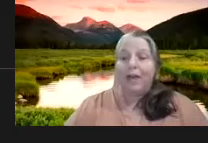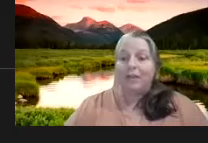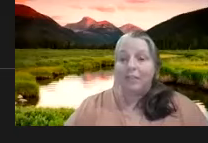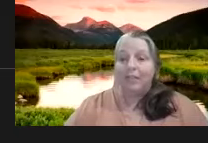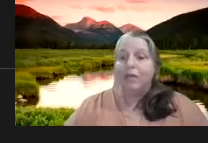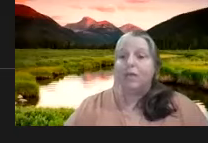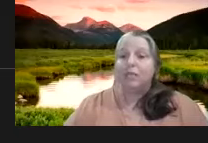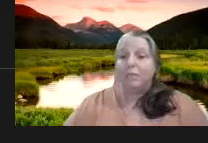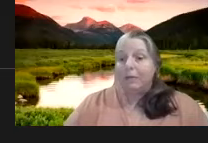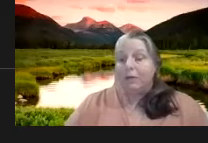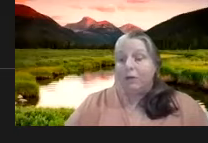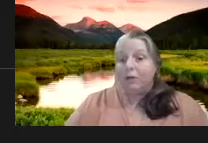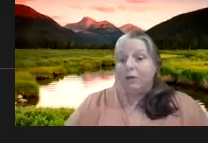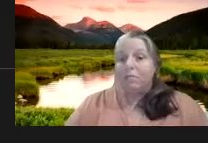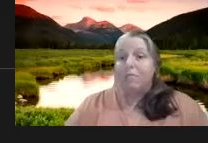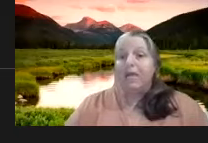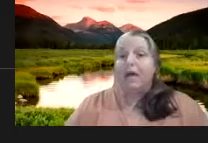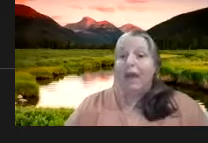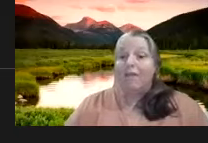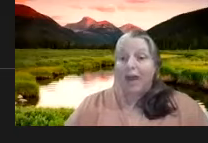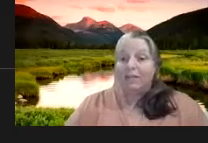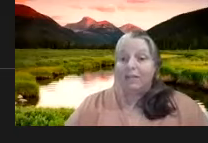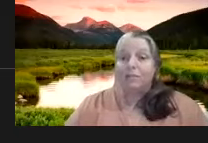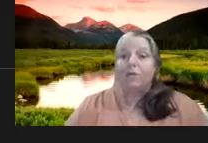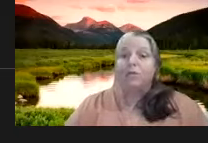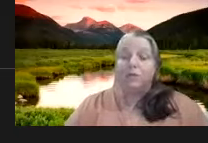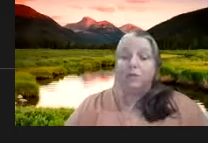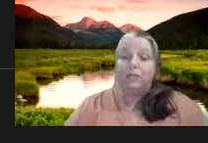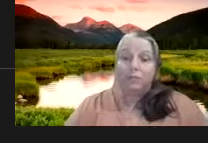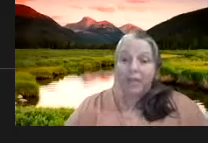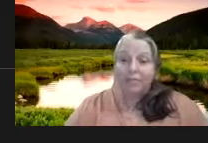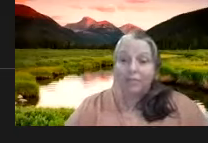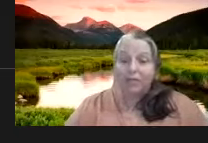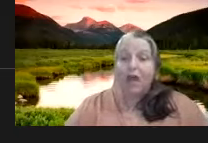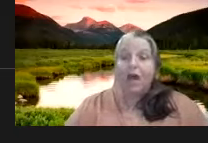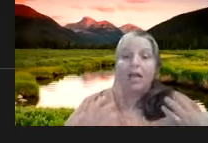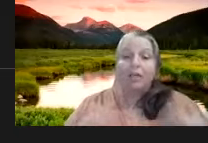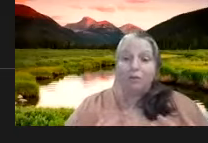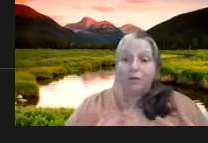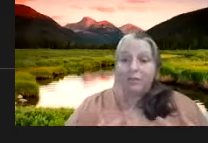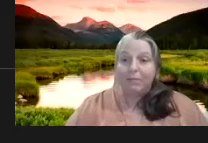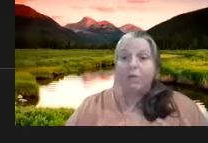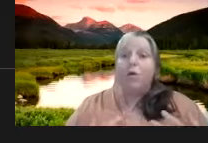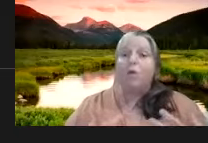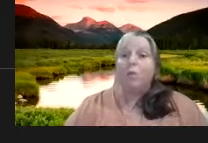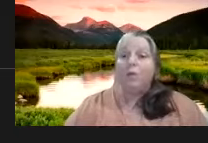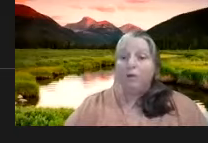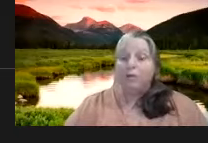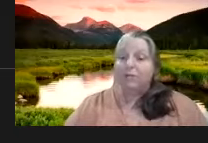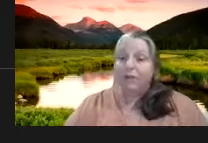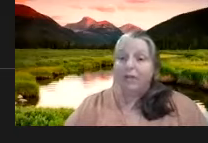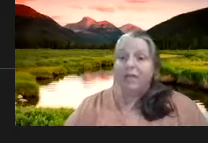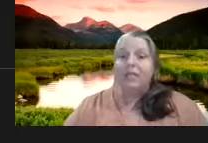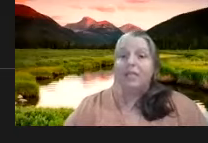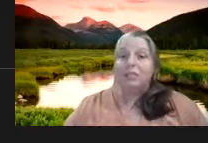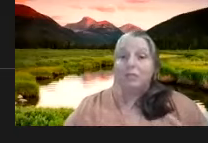get the vaccine to people who may not have access to personal transportation? I know, for example, we worked